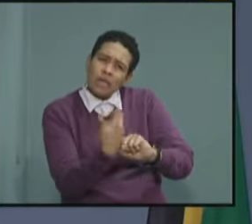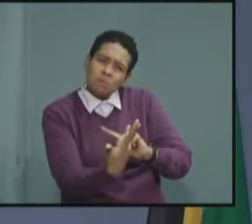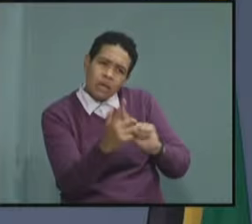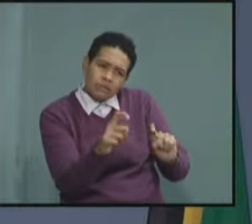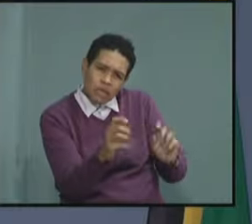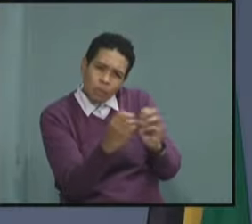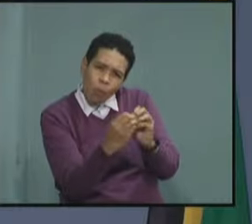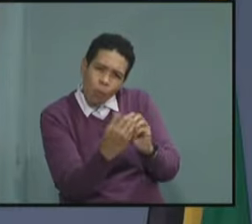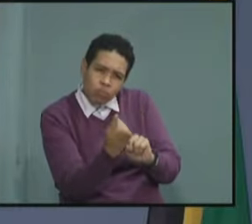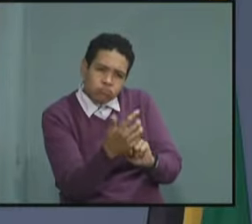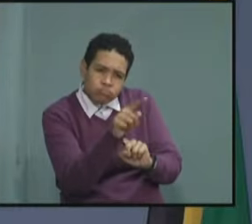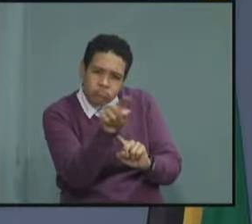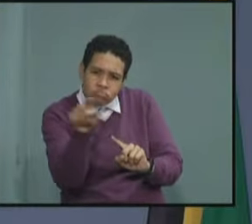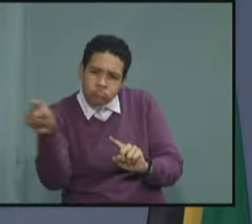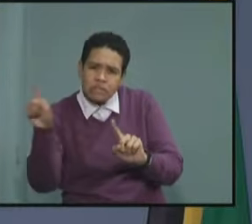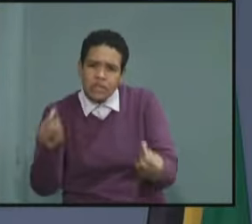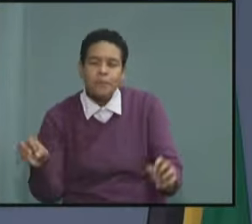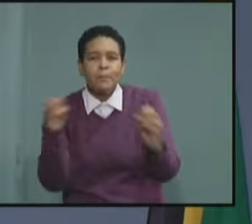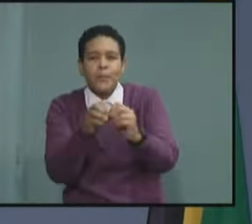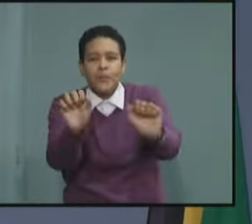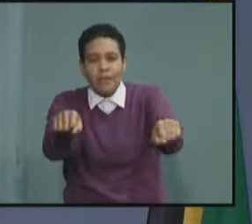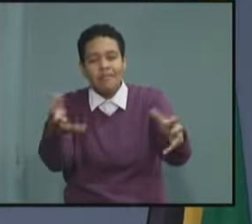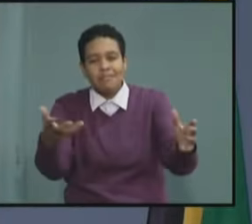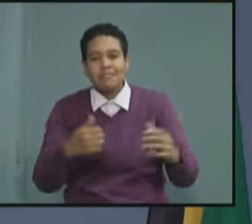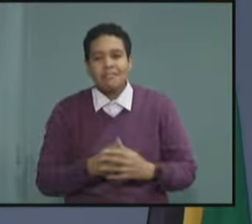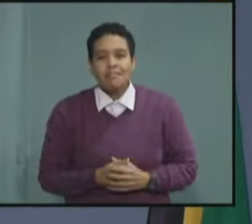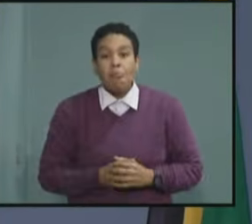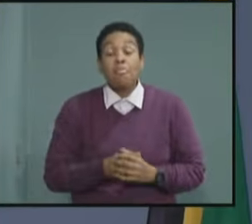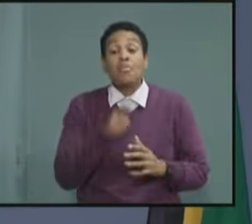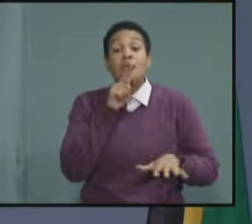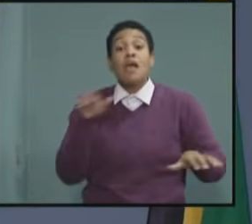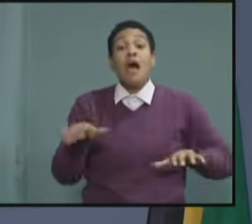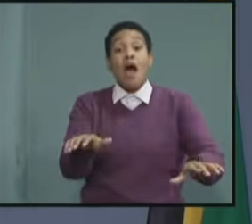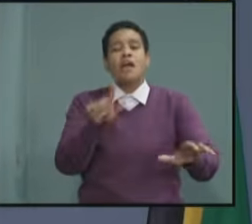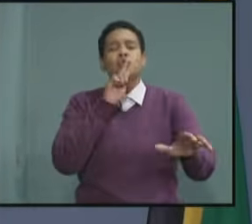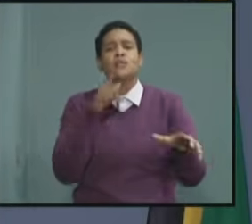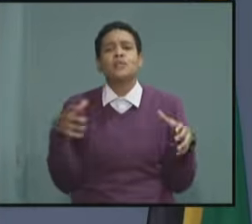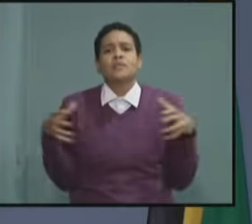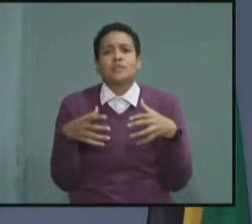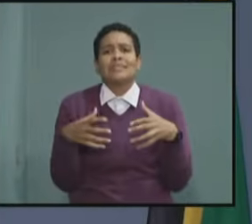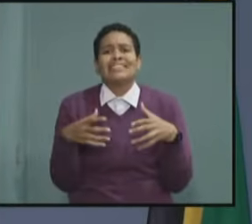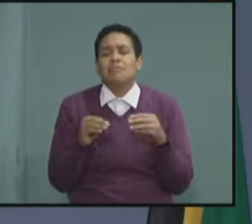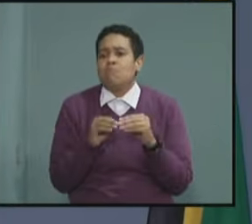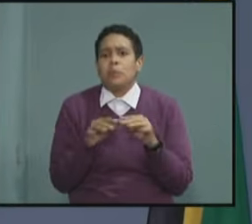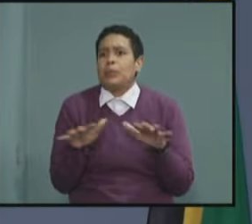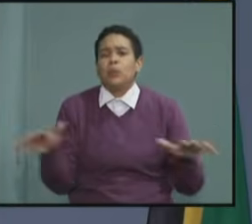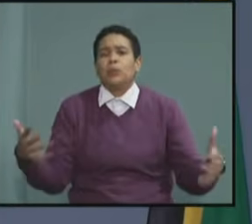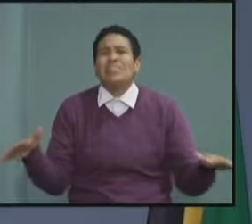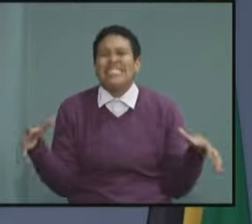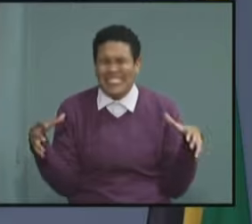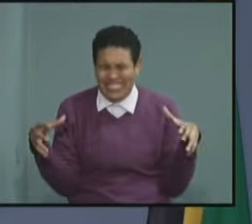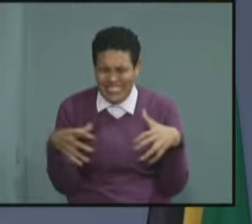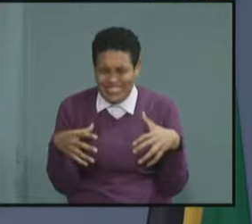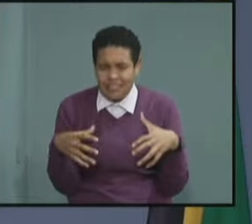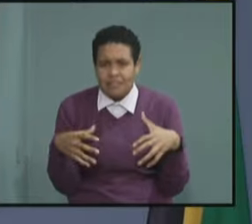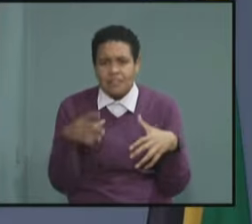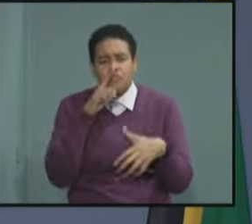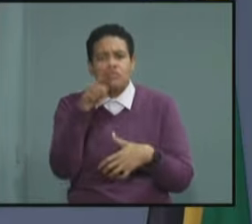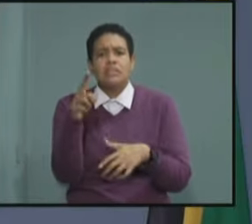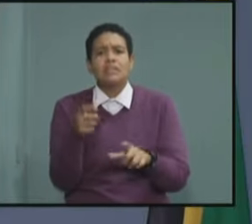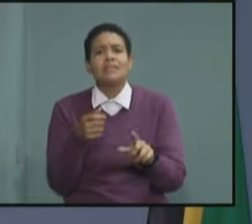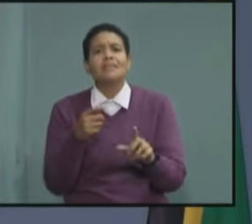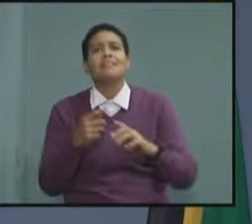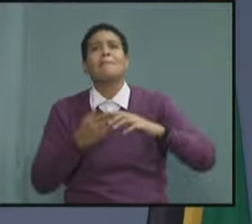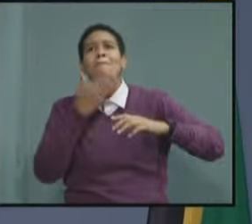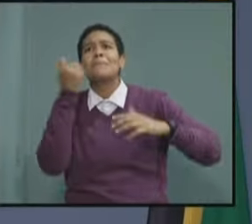testing. The actions to contain the spread of COVID-19 and to ensure the best possible health outcomes for infected